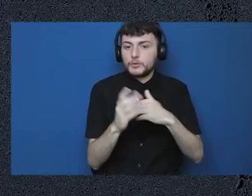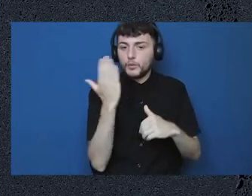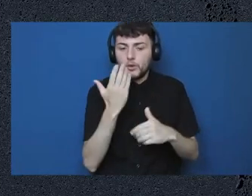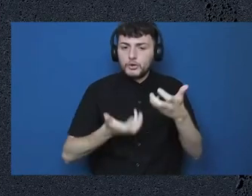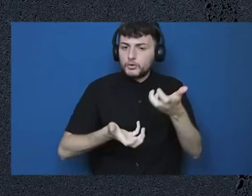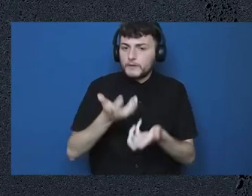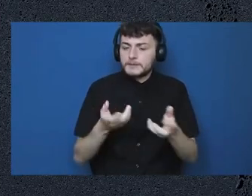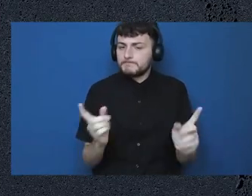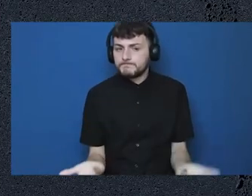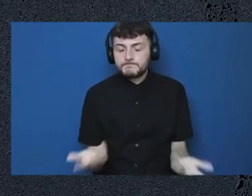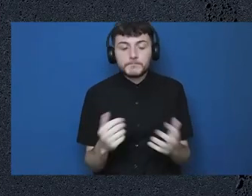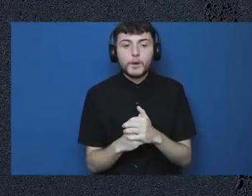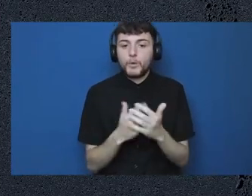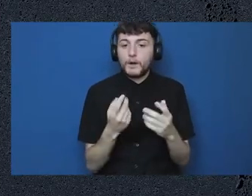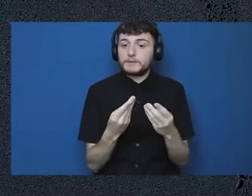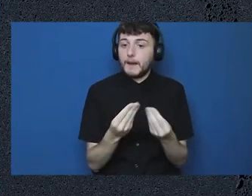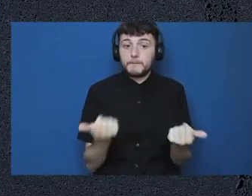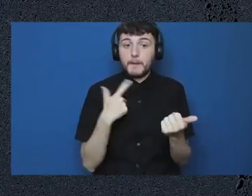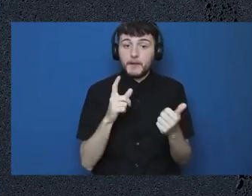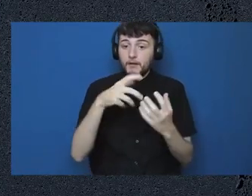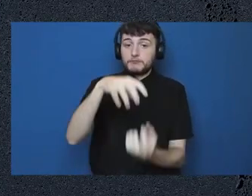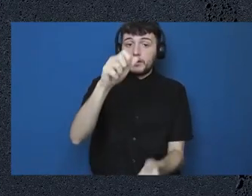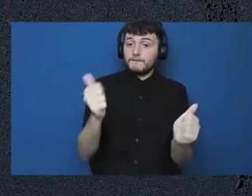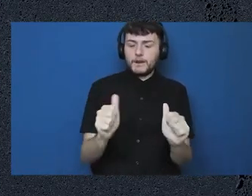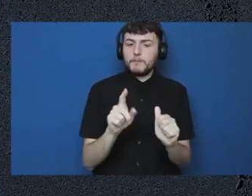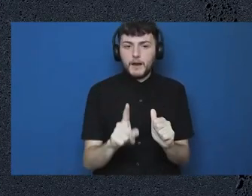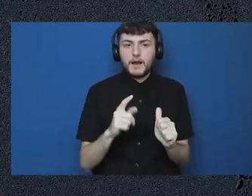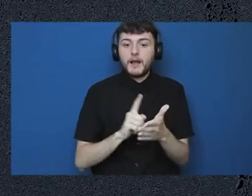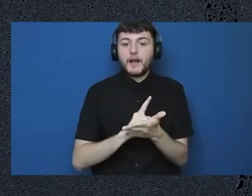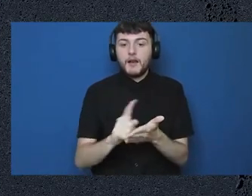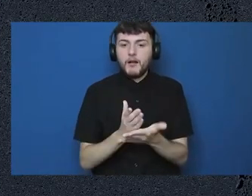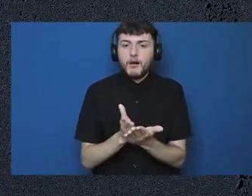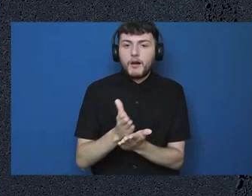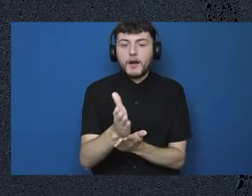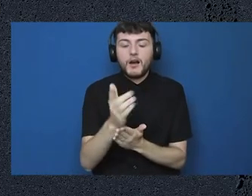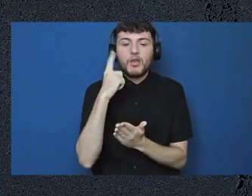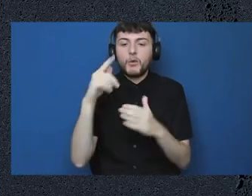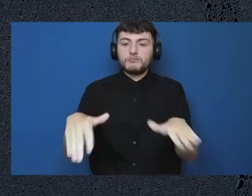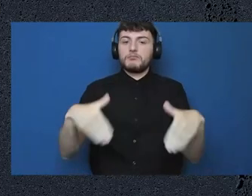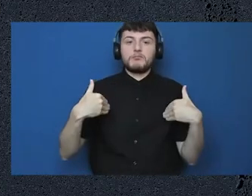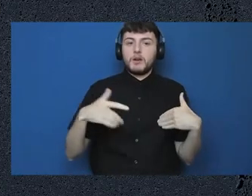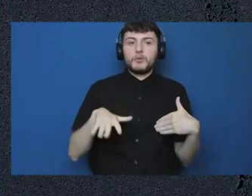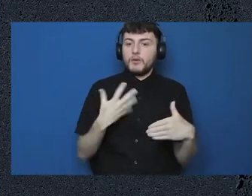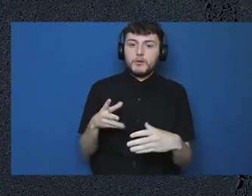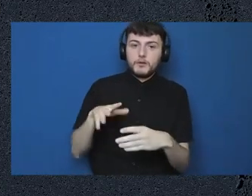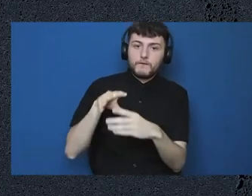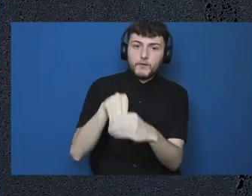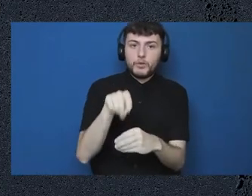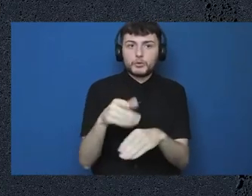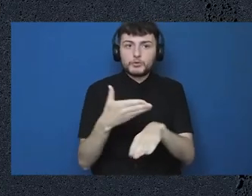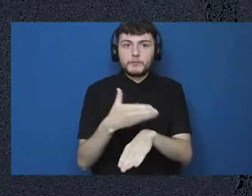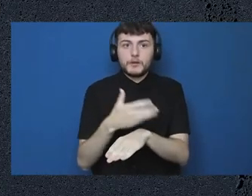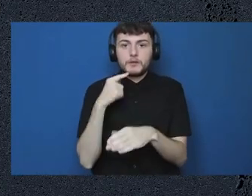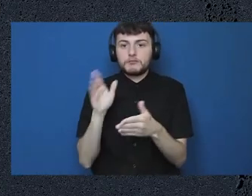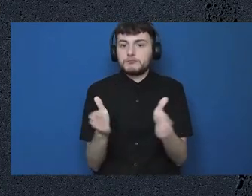training that they receive that perhaps science, engineering, technology, maths, medicine might not be for them after all, and they decide to do sort of